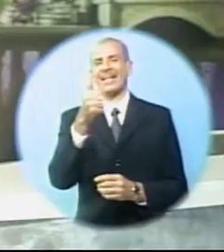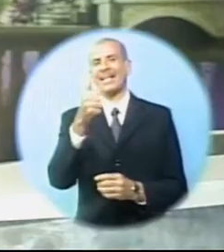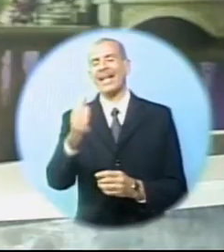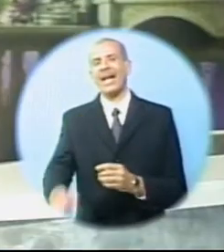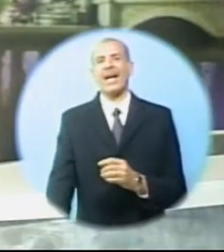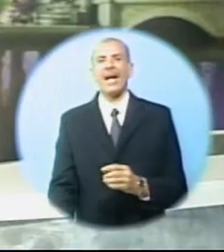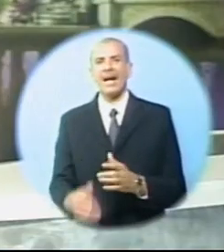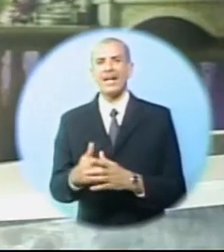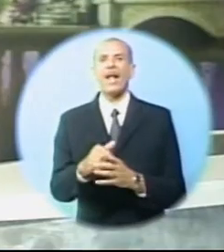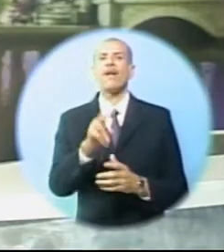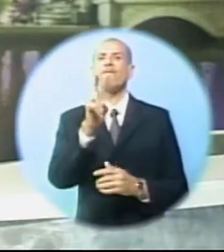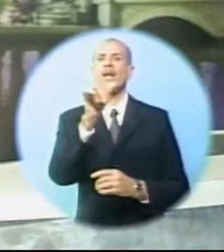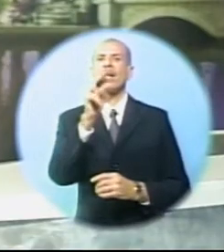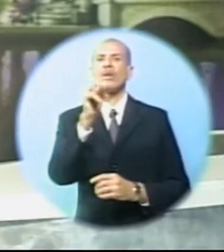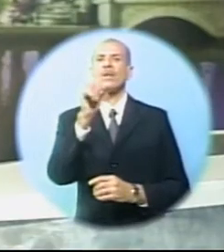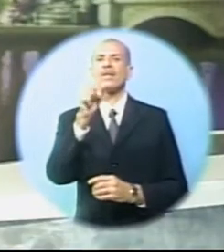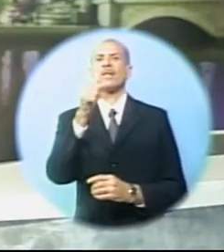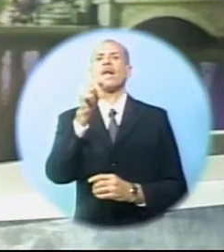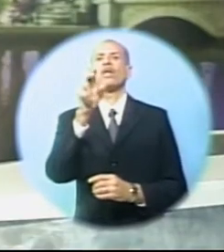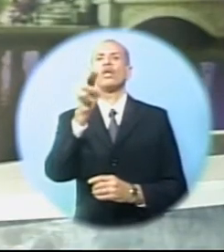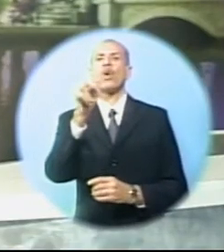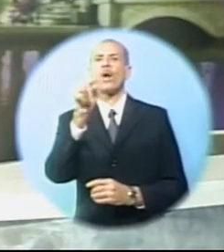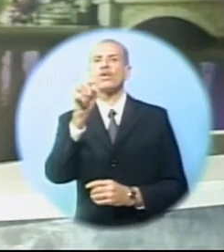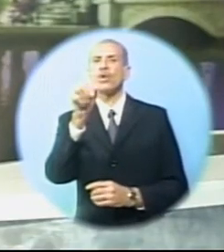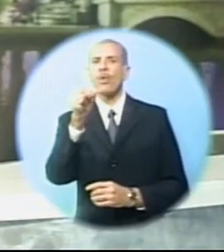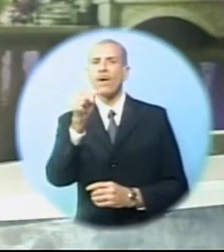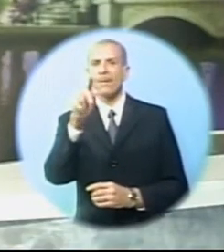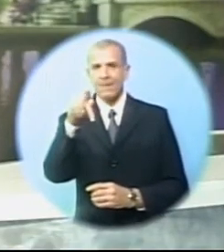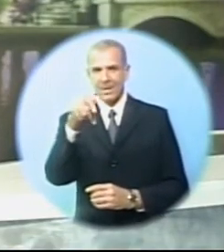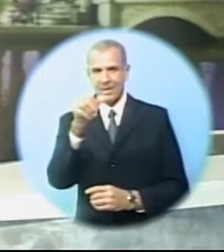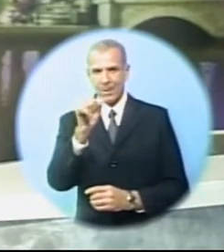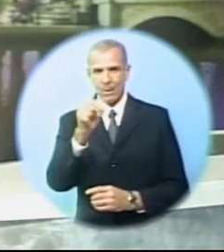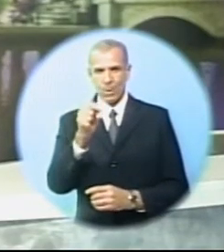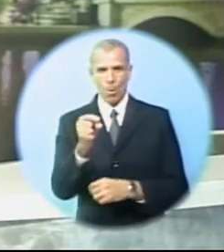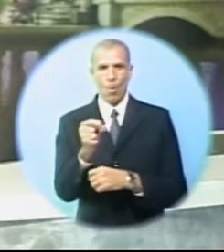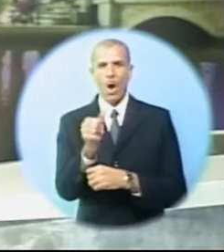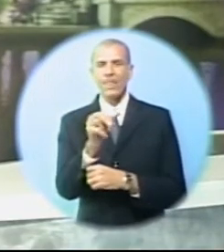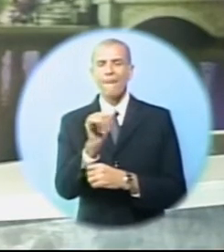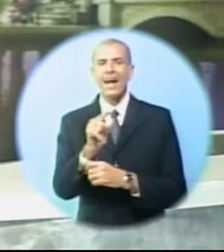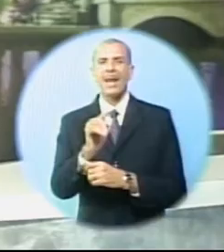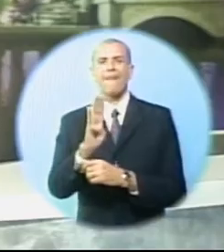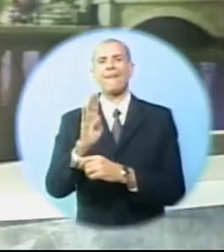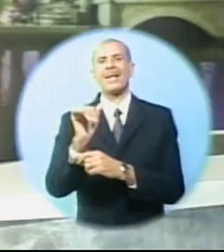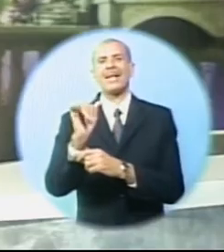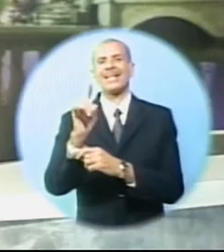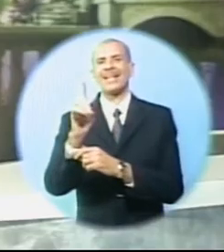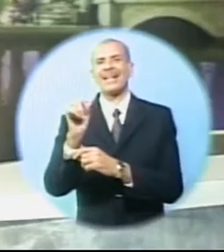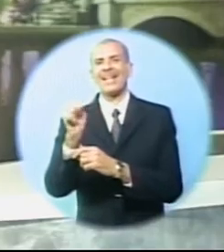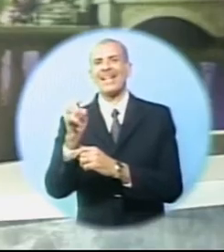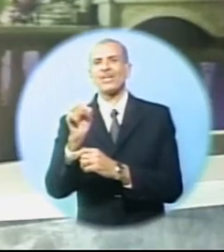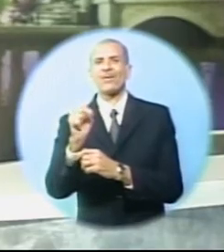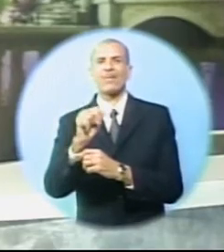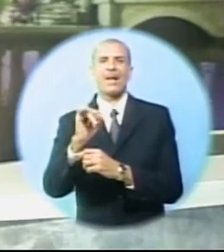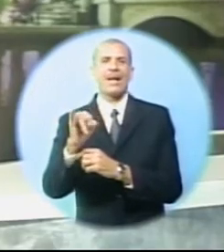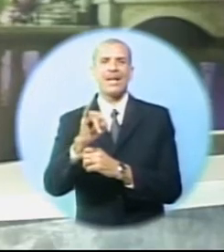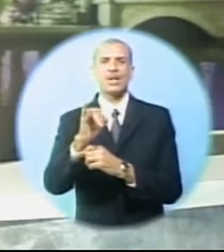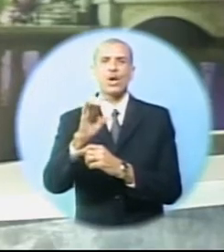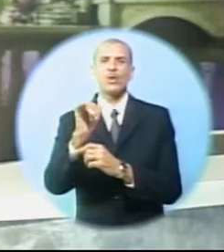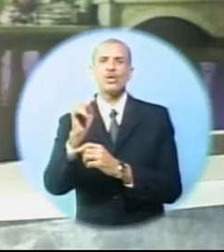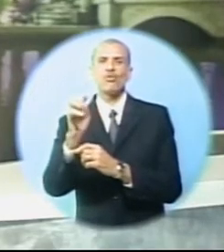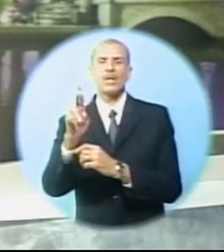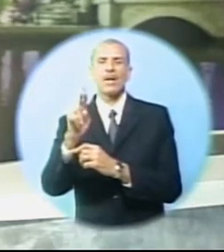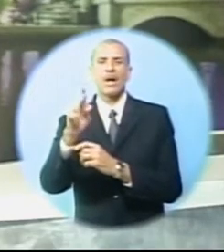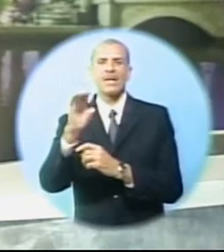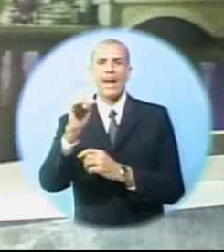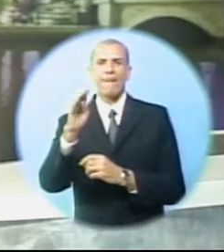list includes Vanuatu, Tonga, the Philippines, Guatemala, Bangladesh, the Solomon Islands, Costa Rica,